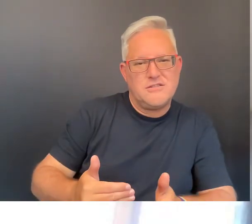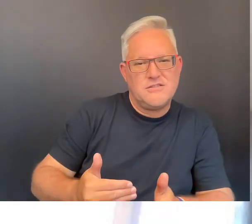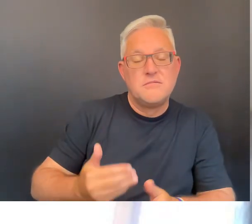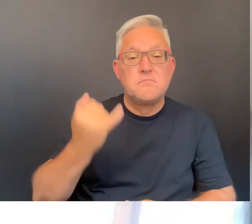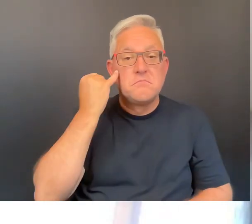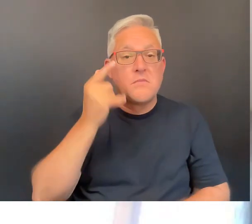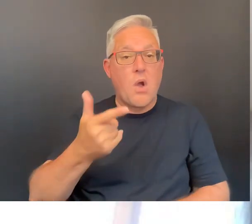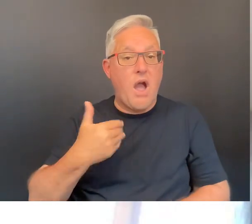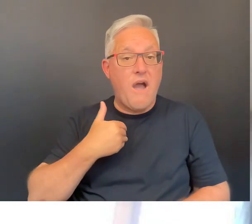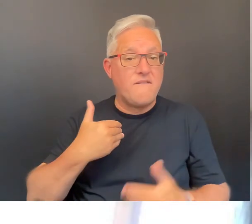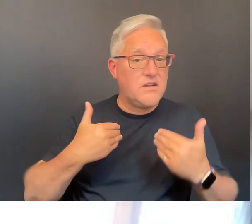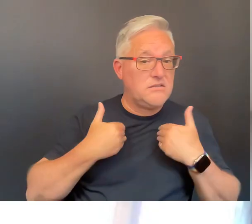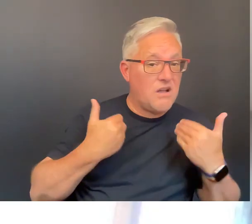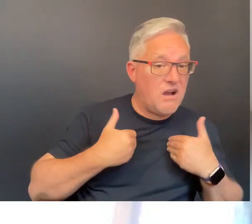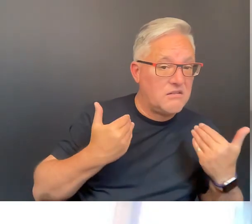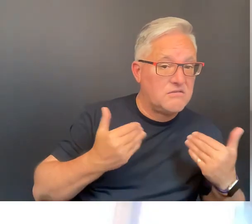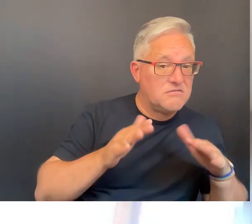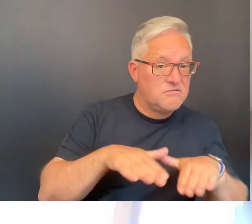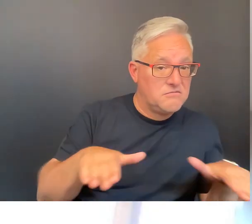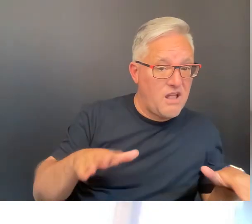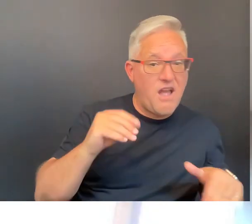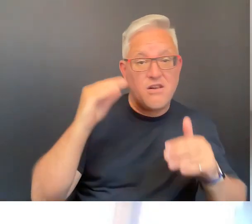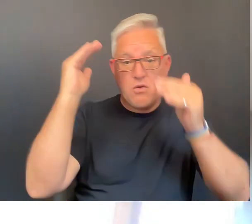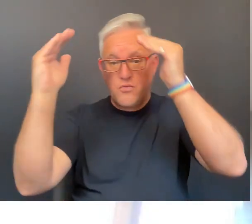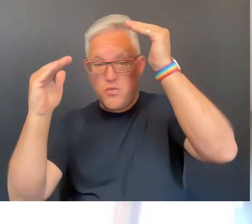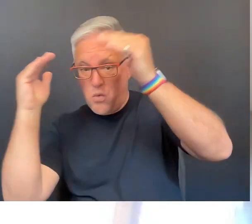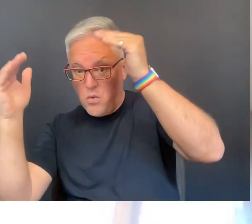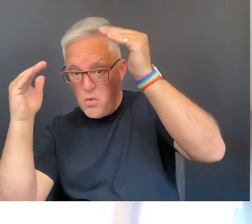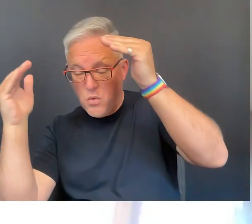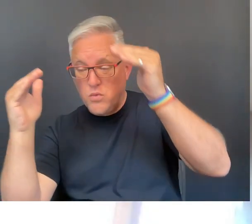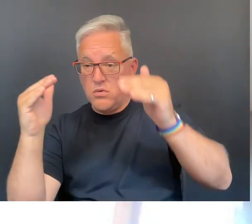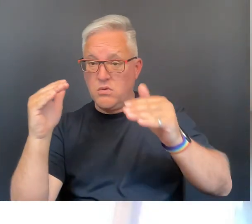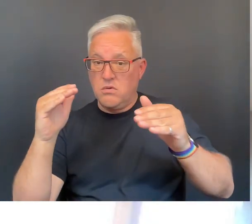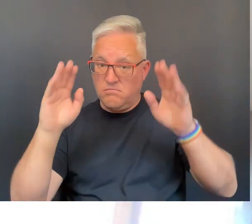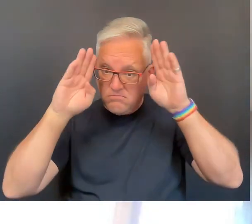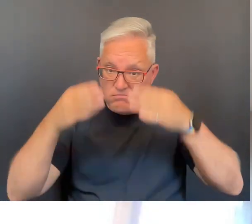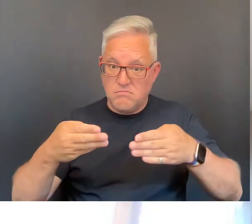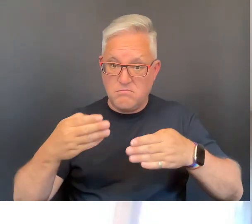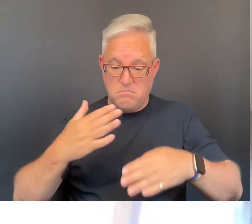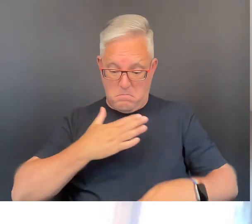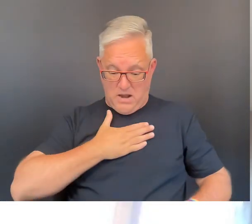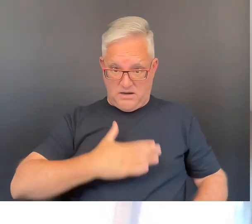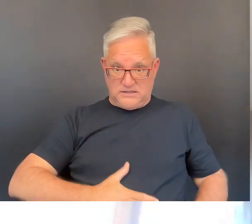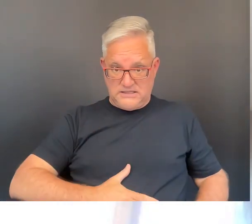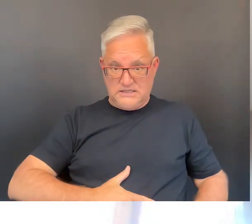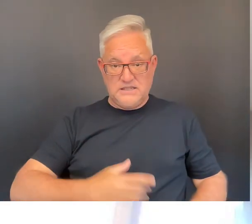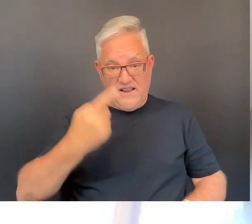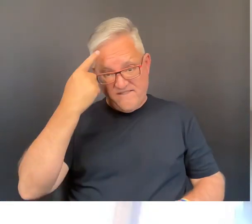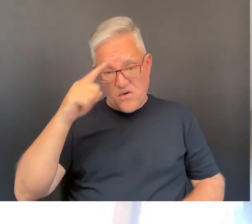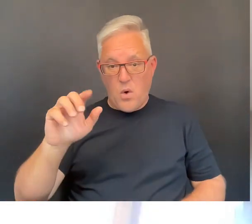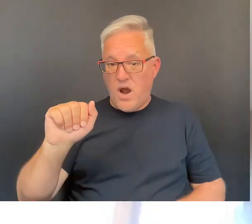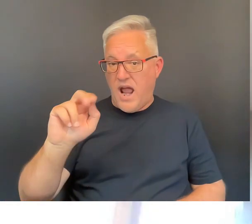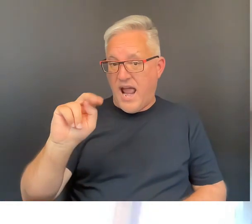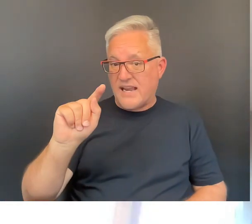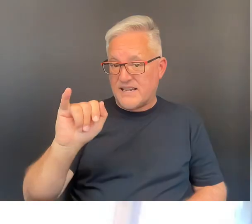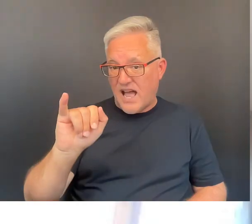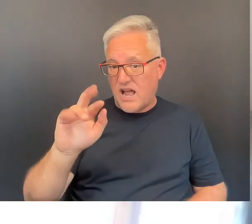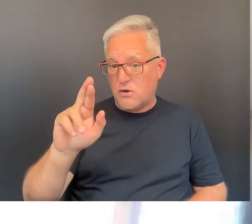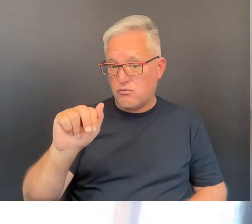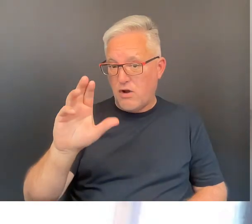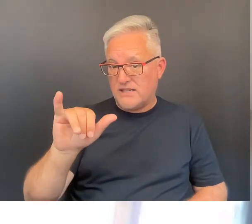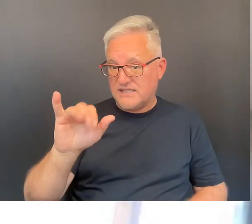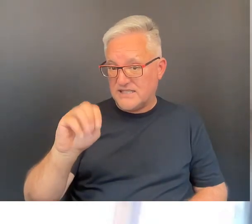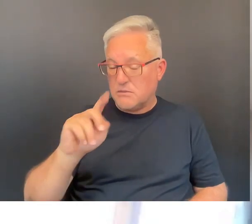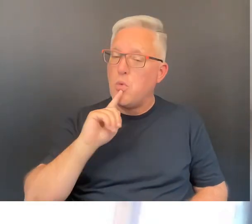young children and an adult, to work on some of these somatic works or anti-racism. But it's what